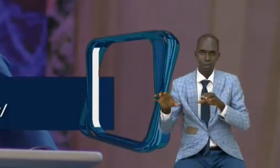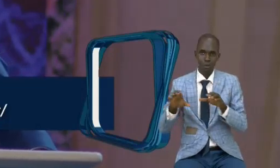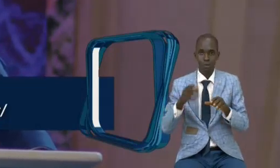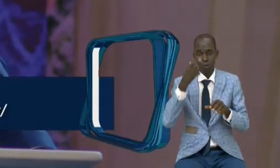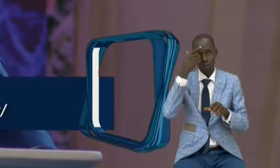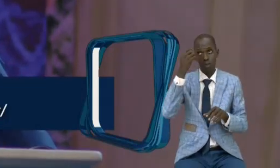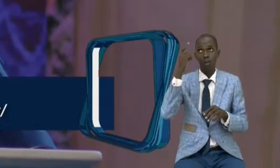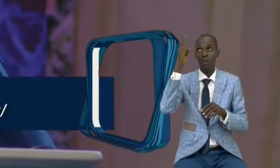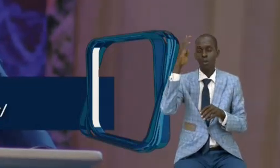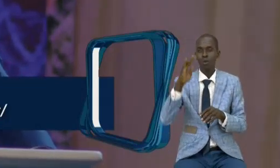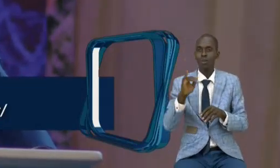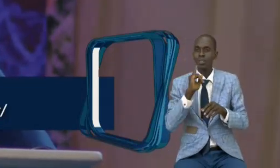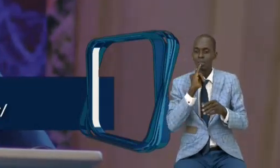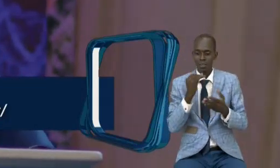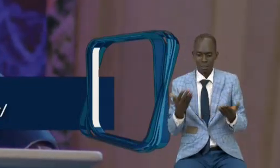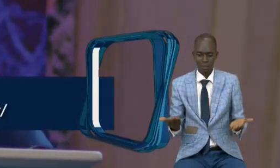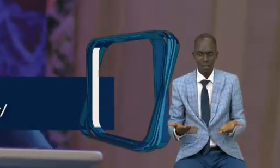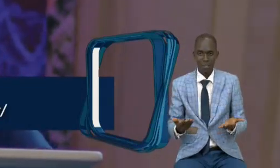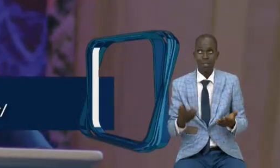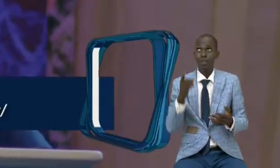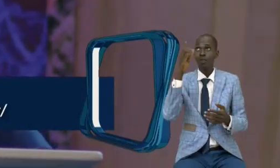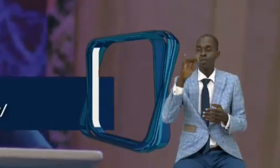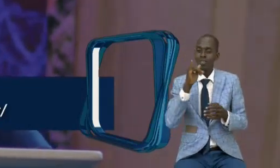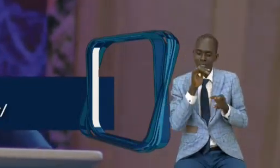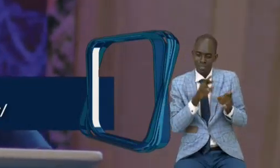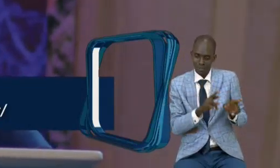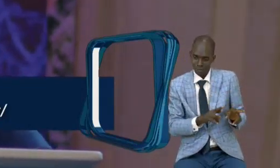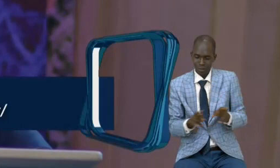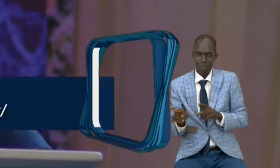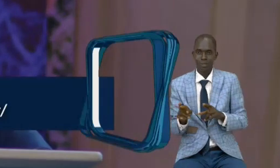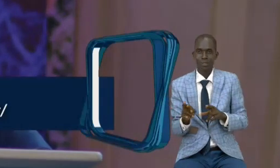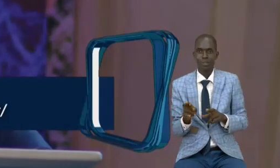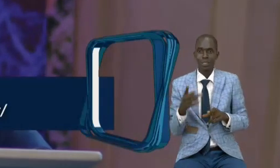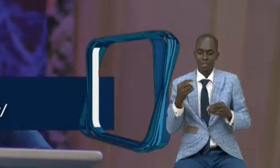here. Healer is here.